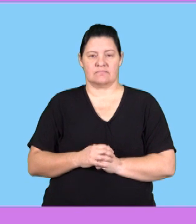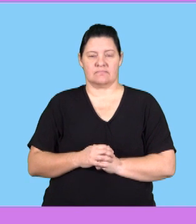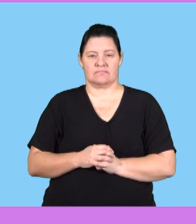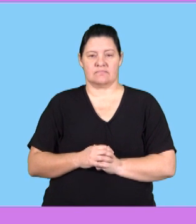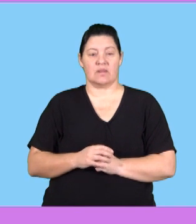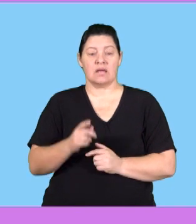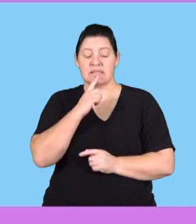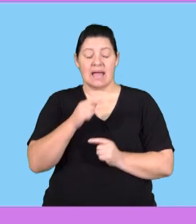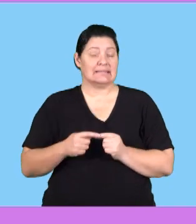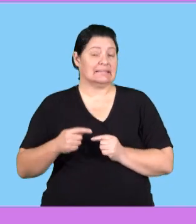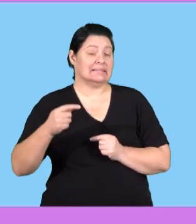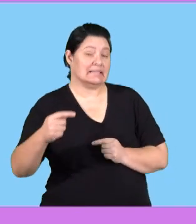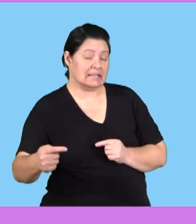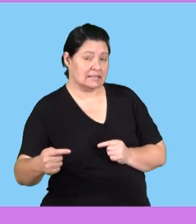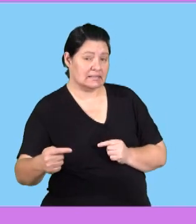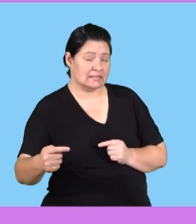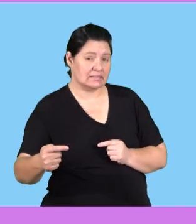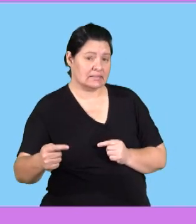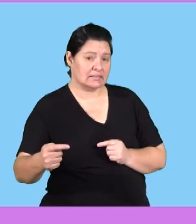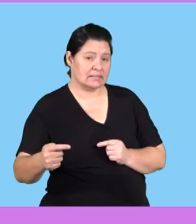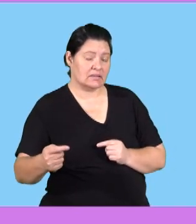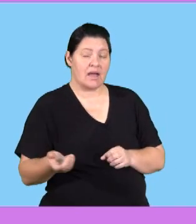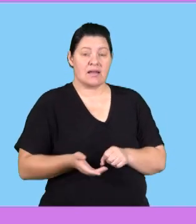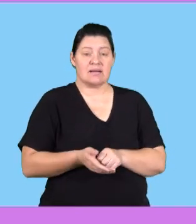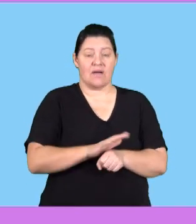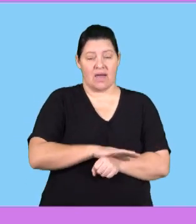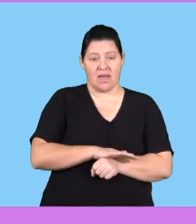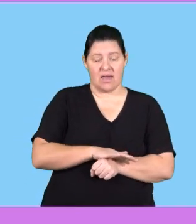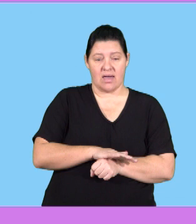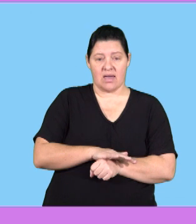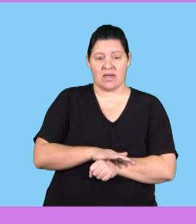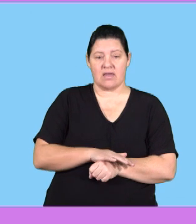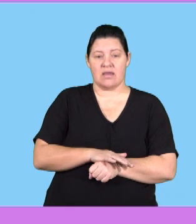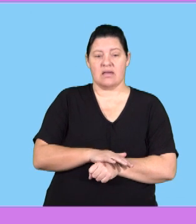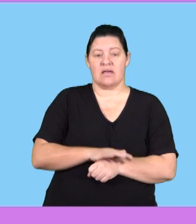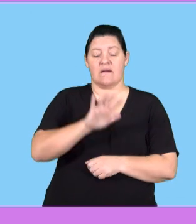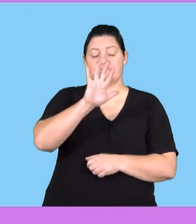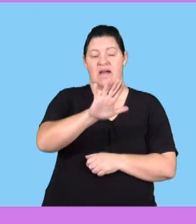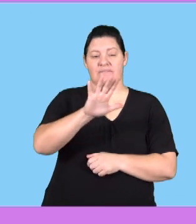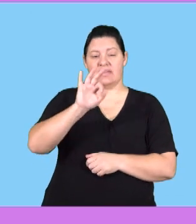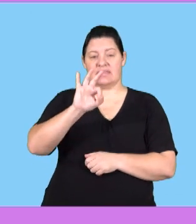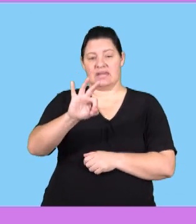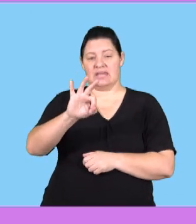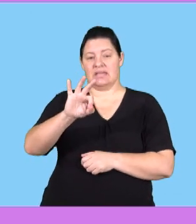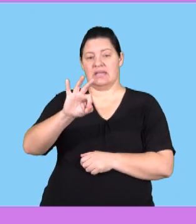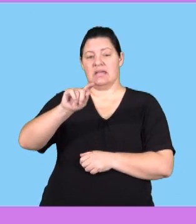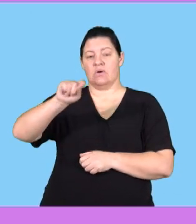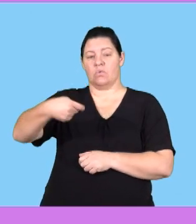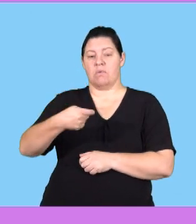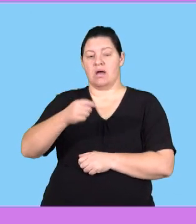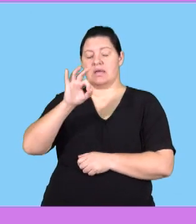Then we say the distance that she has covered will then be